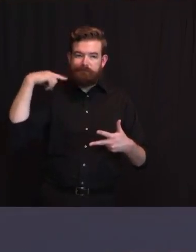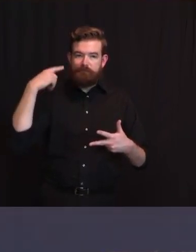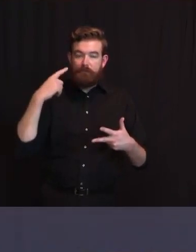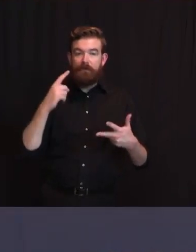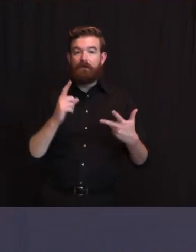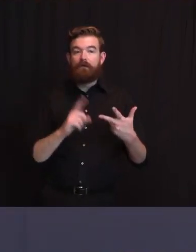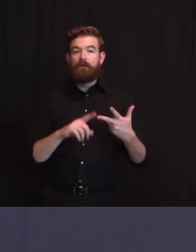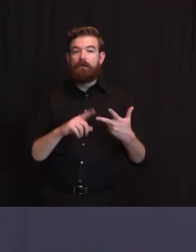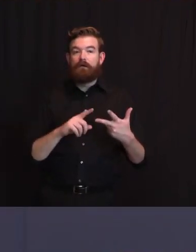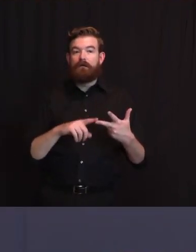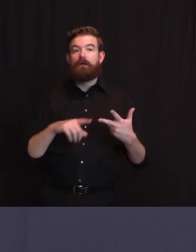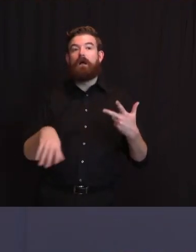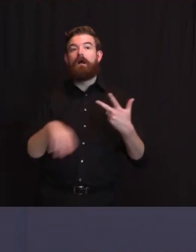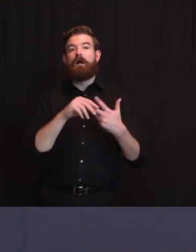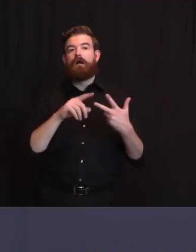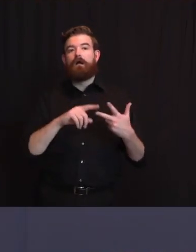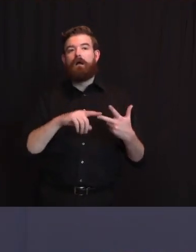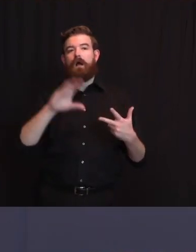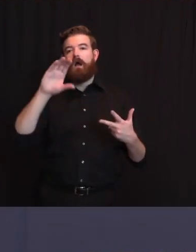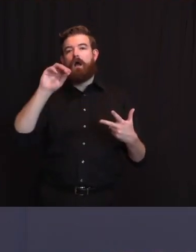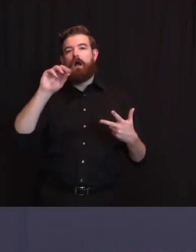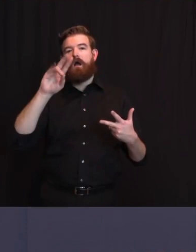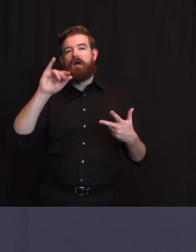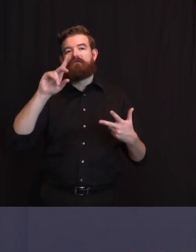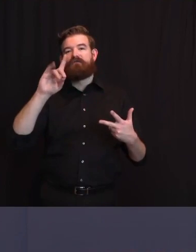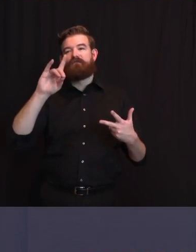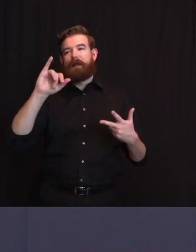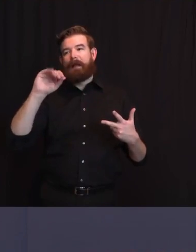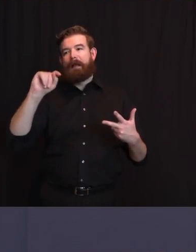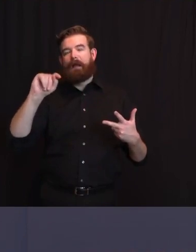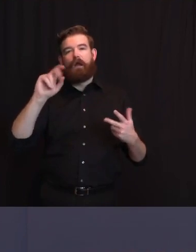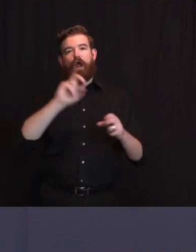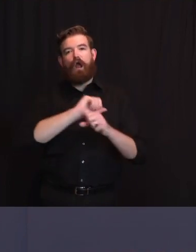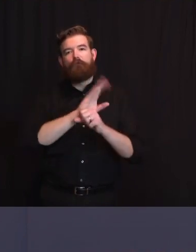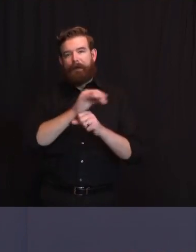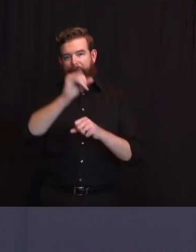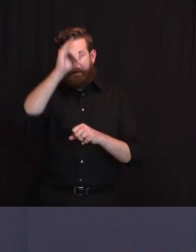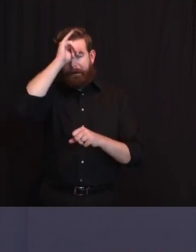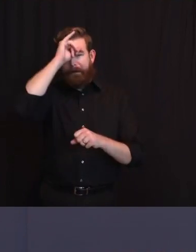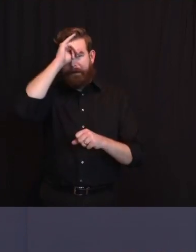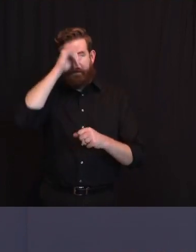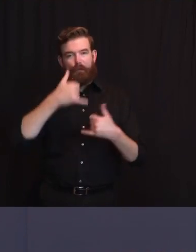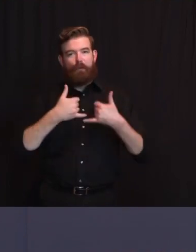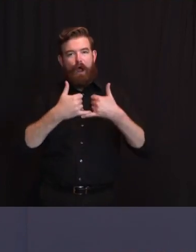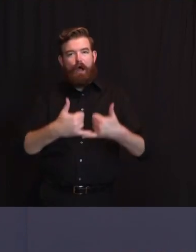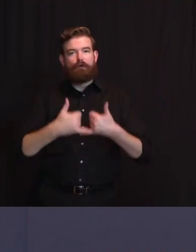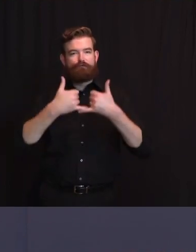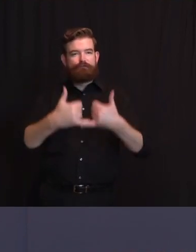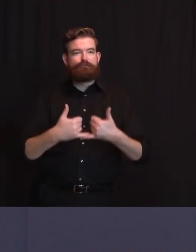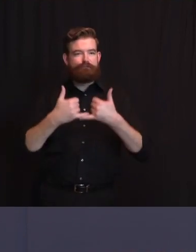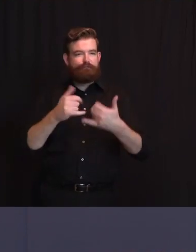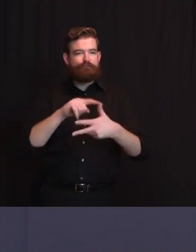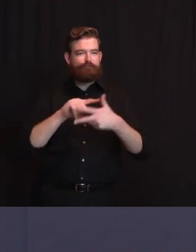Well, I'm glad to report that we have none of those 3 aforementioned nicknames, none today, which is